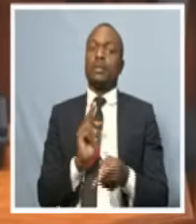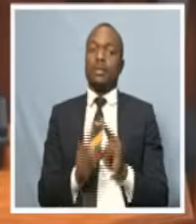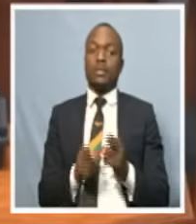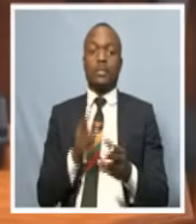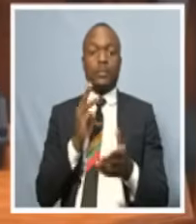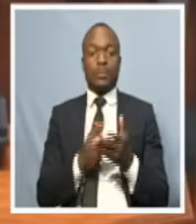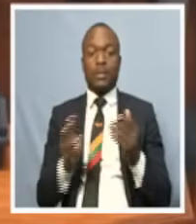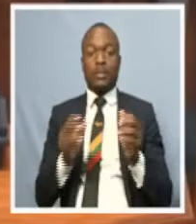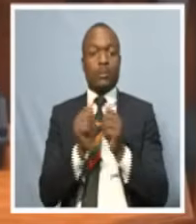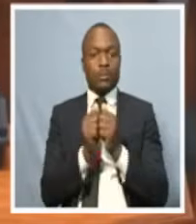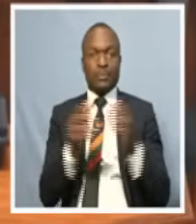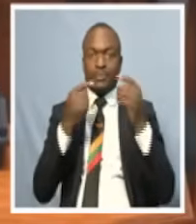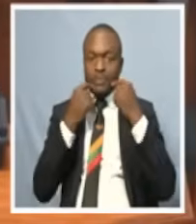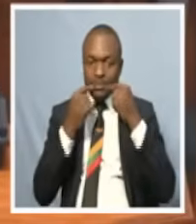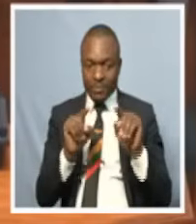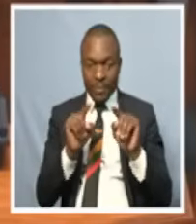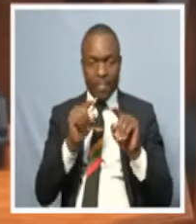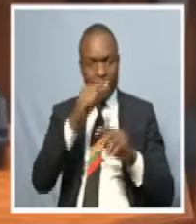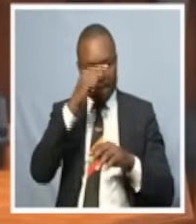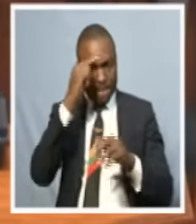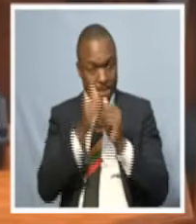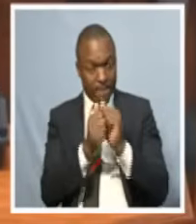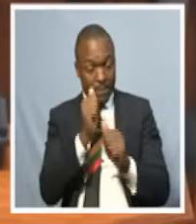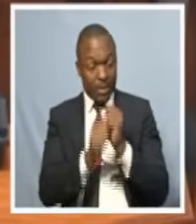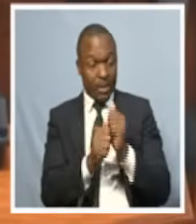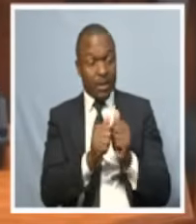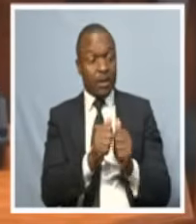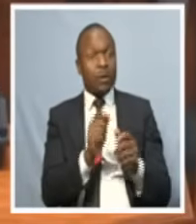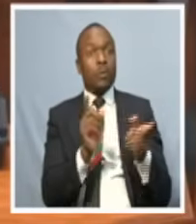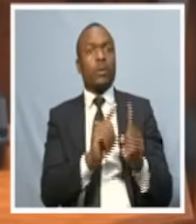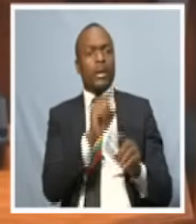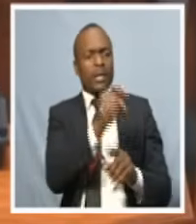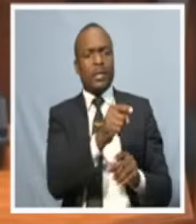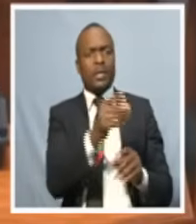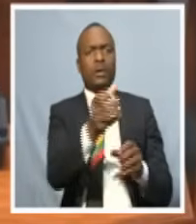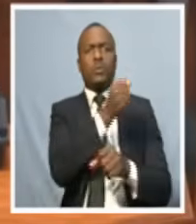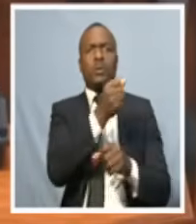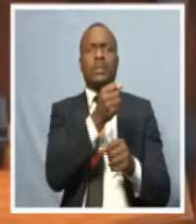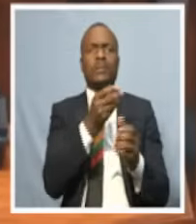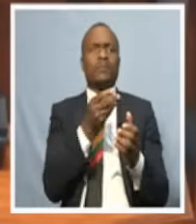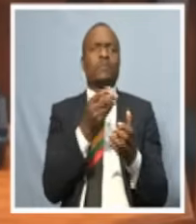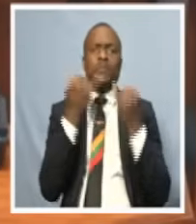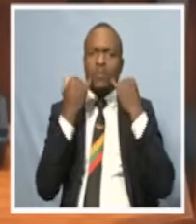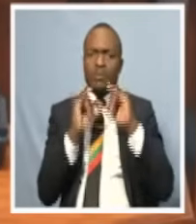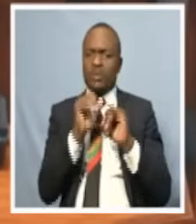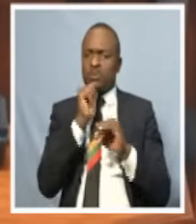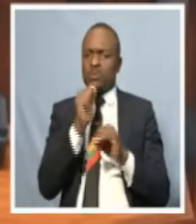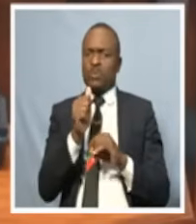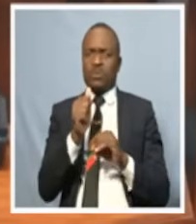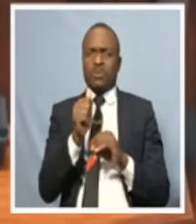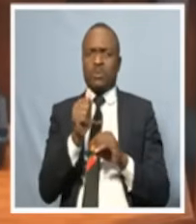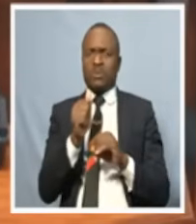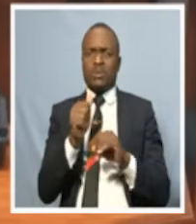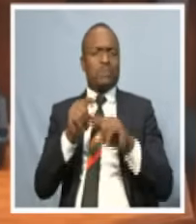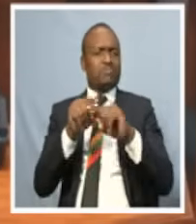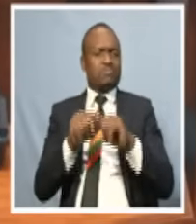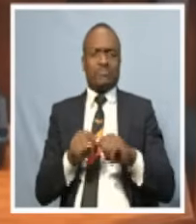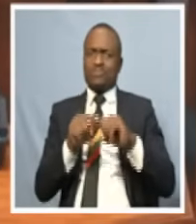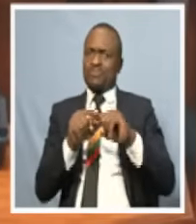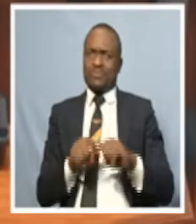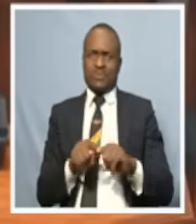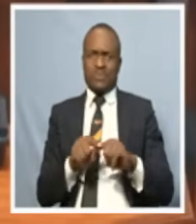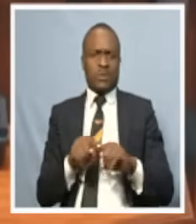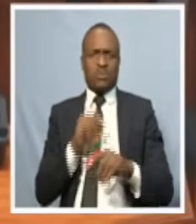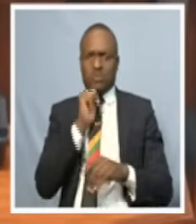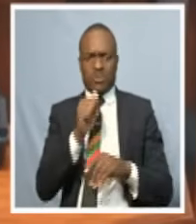matter without notice, because his source actually is not reliable. Like I mentioned, we do